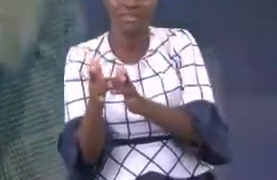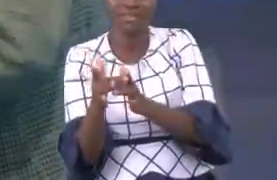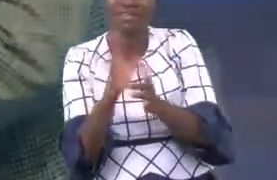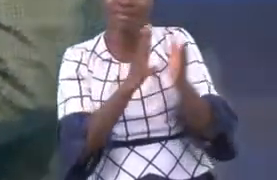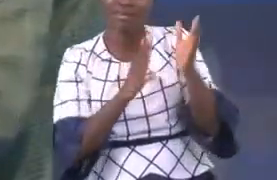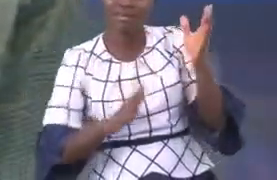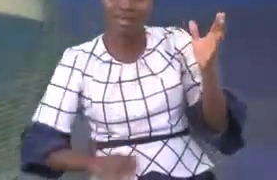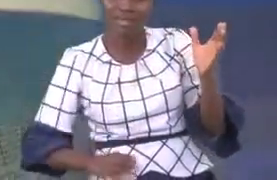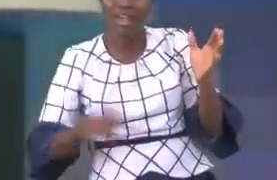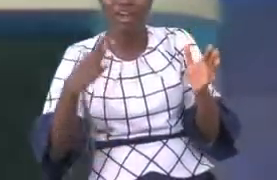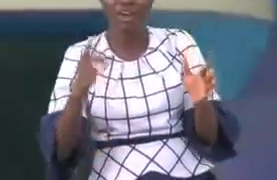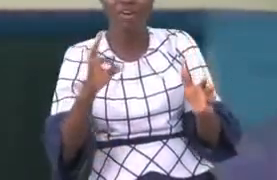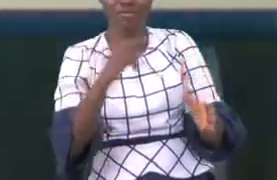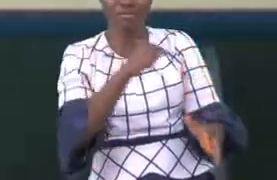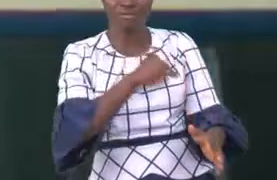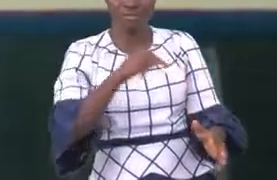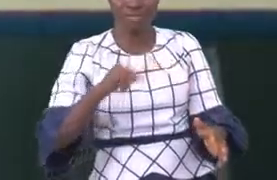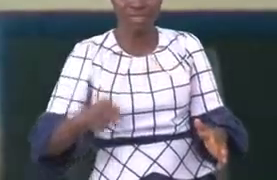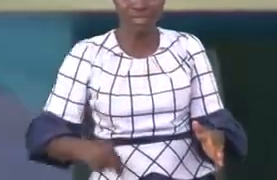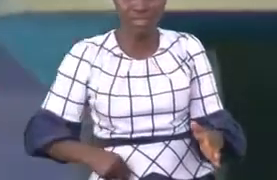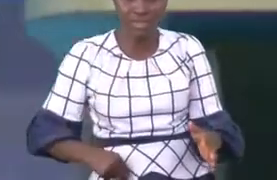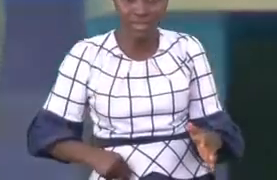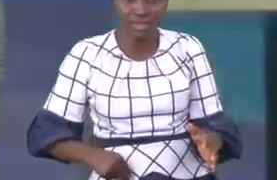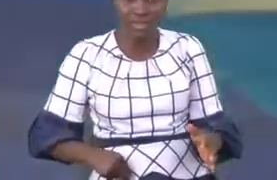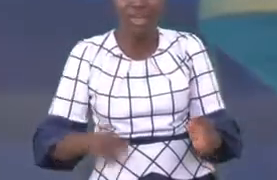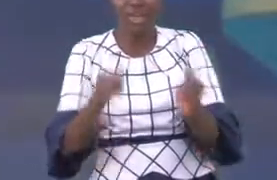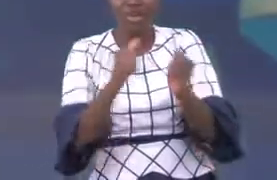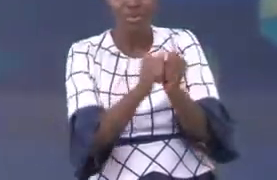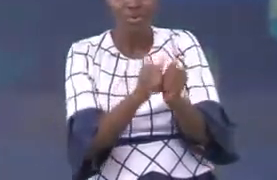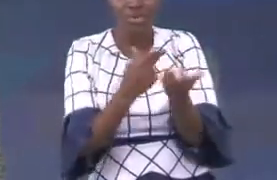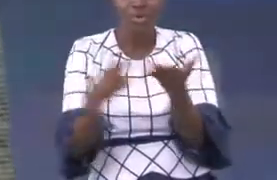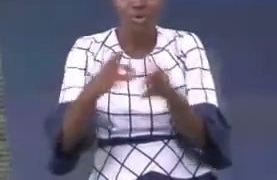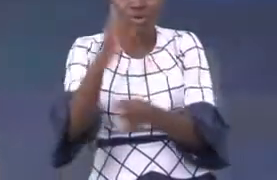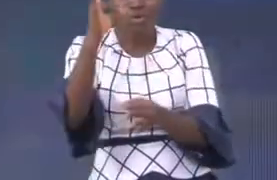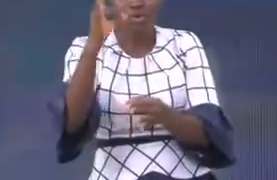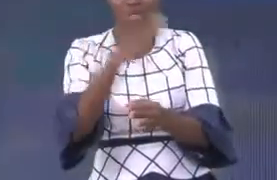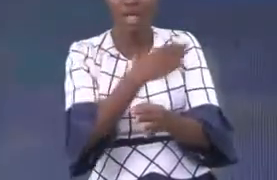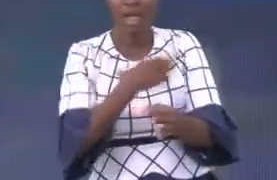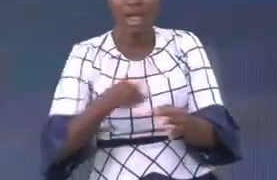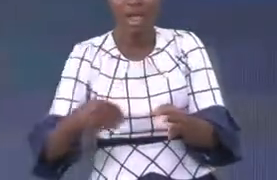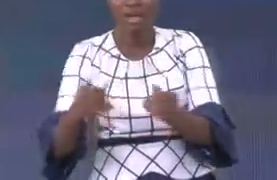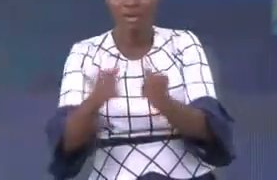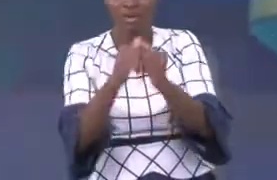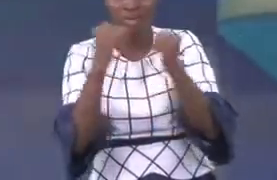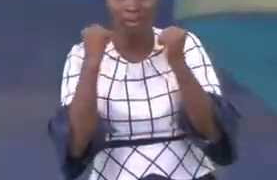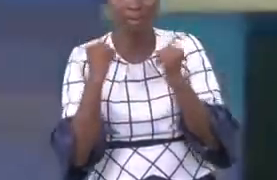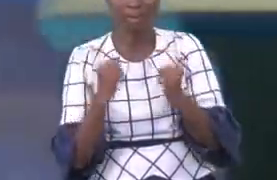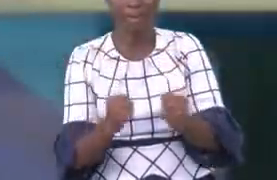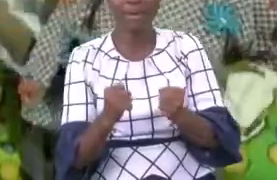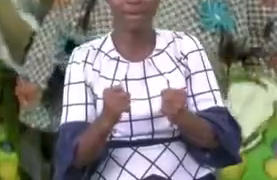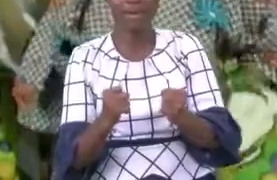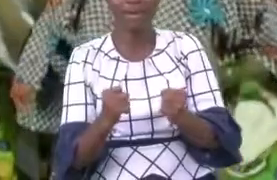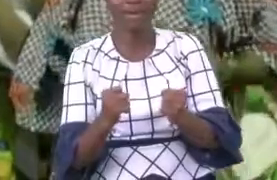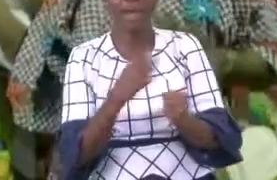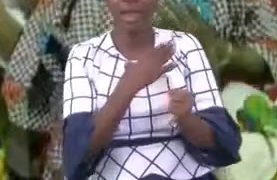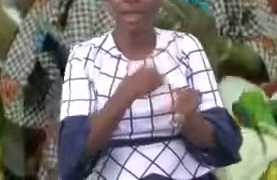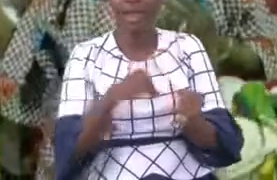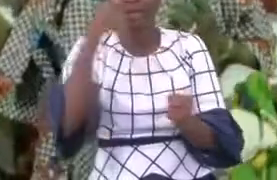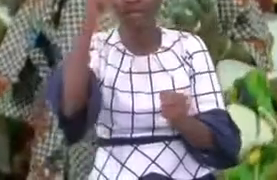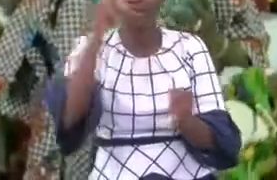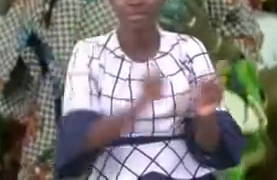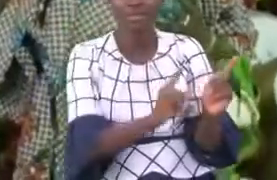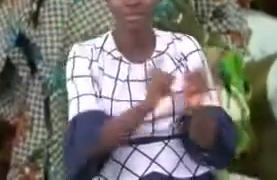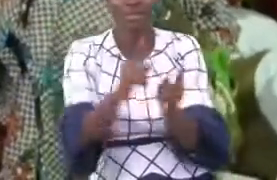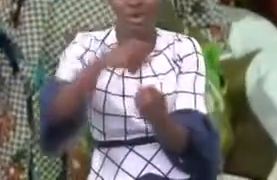the Holy Ghost and with power. And he went about doing good. He'll get you there. Amen.